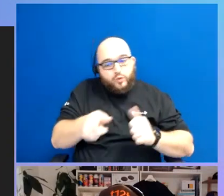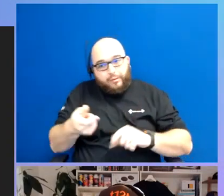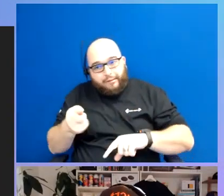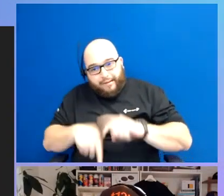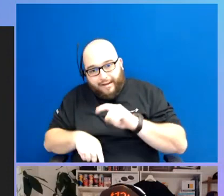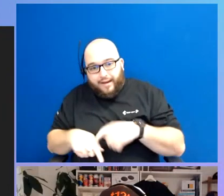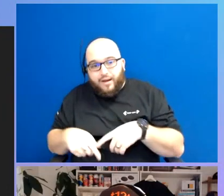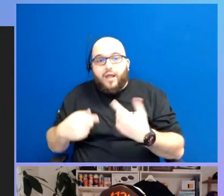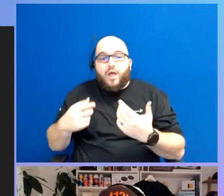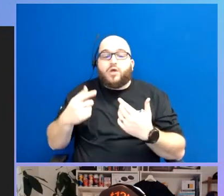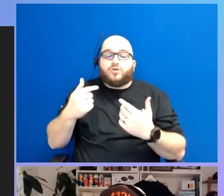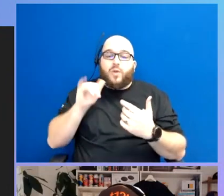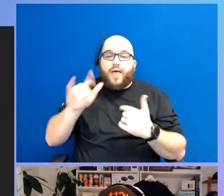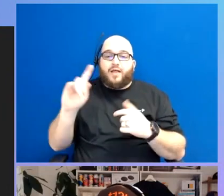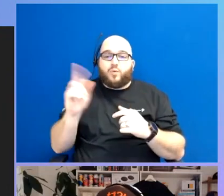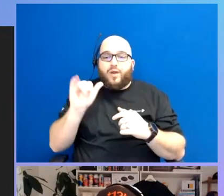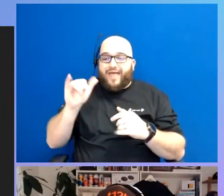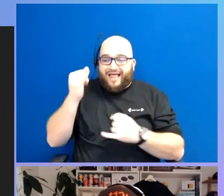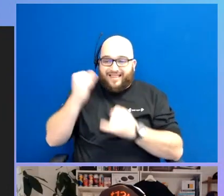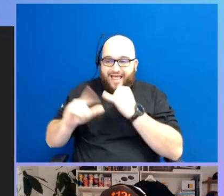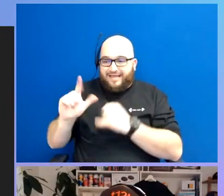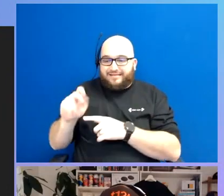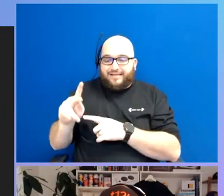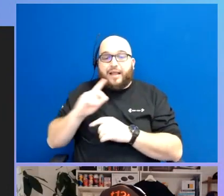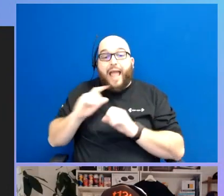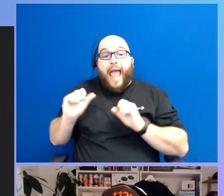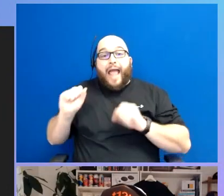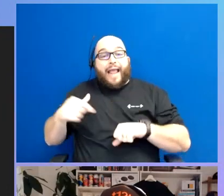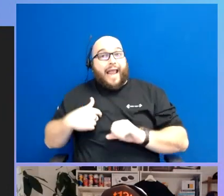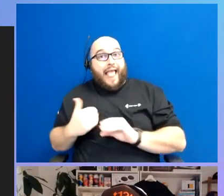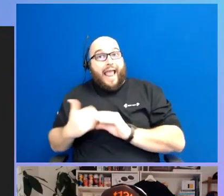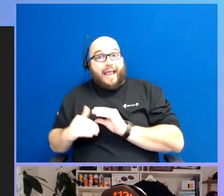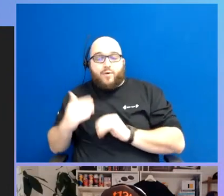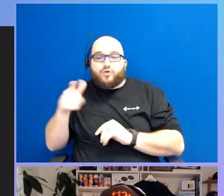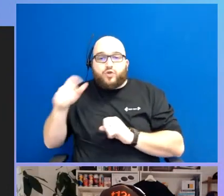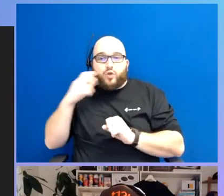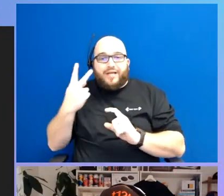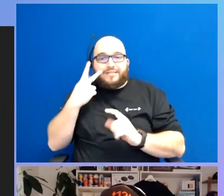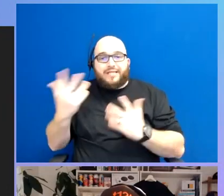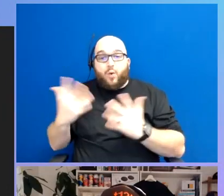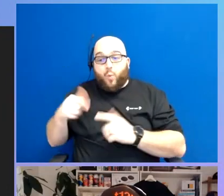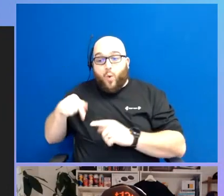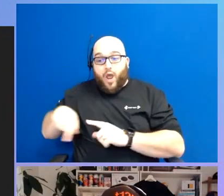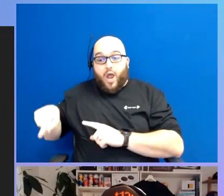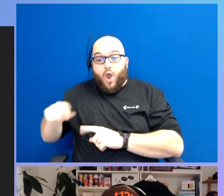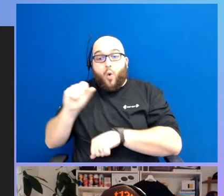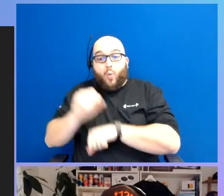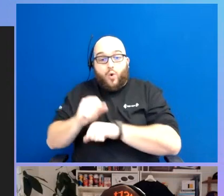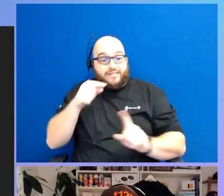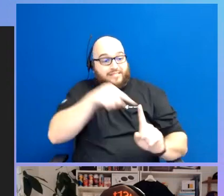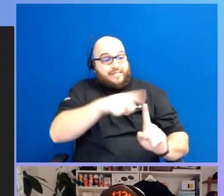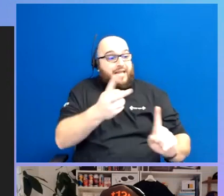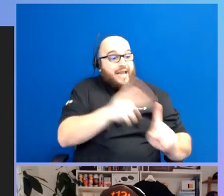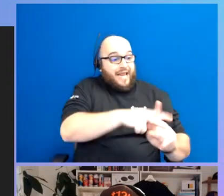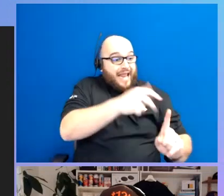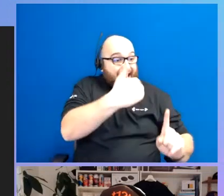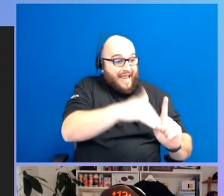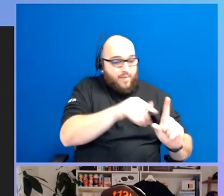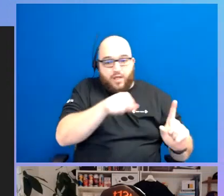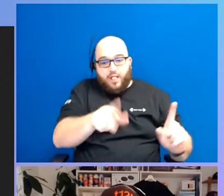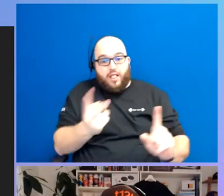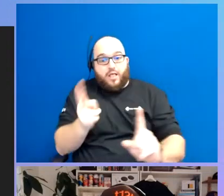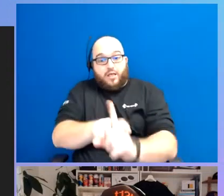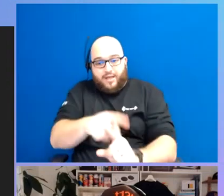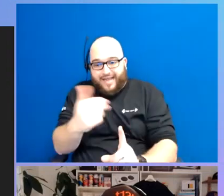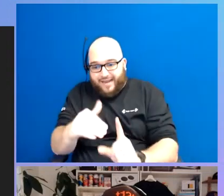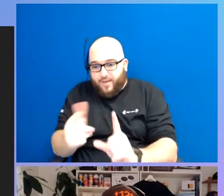I Email? So you can see what works in different email programs and what does not work. So you can be safer when you create